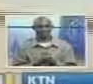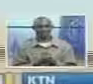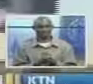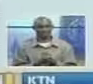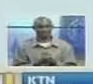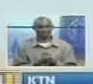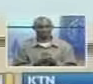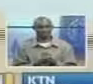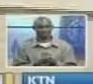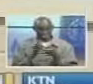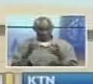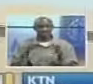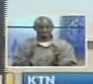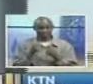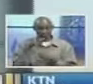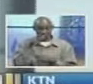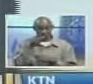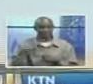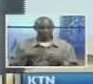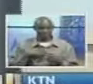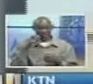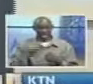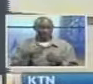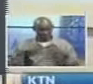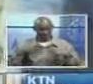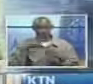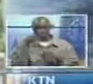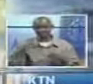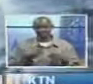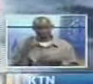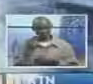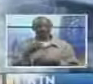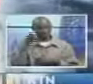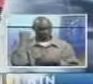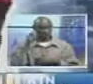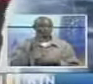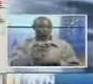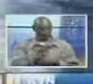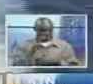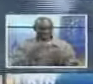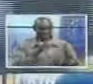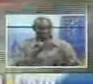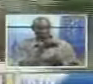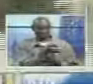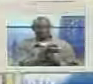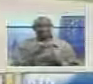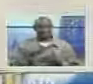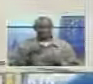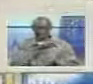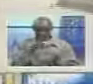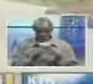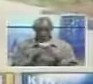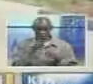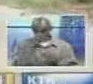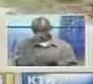The guiding to safety of hundreds of victims by armed civilians caught up in the Westgate Mall attack has got the National Police